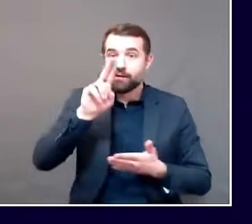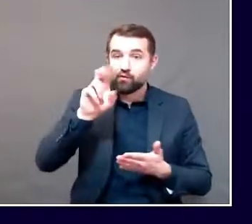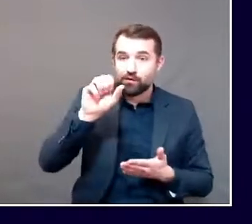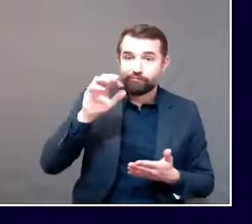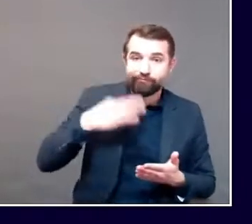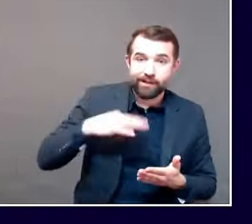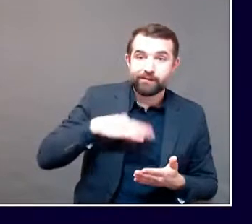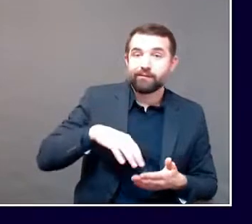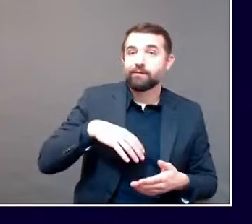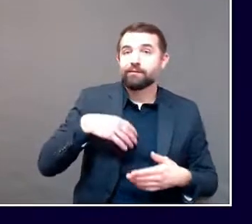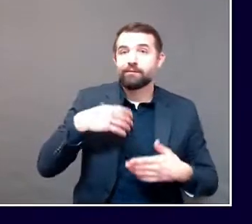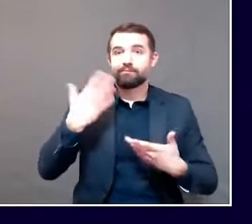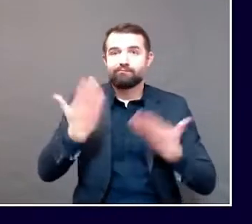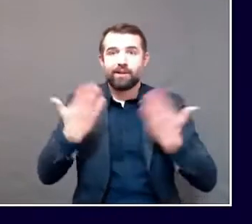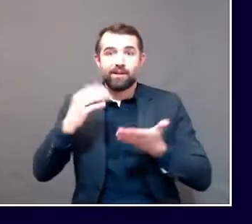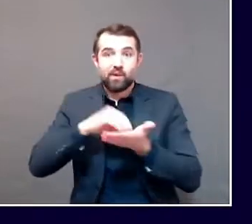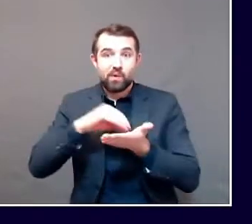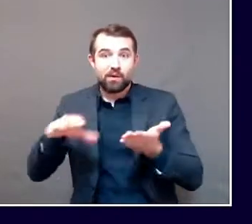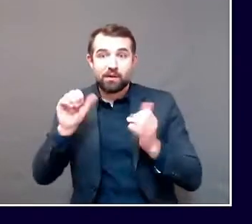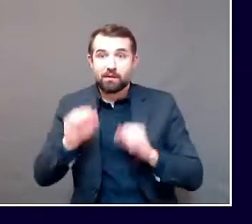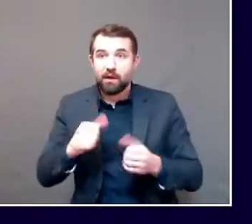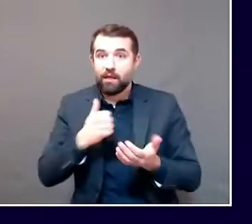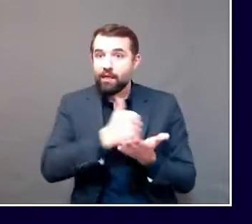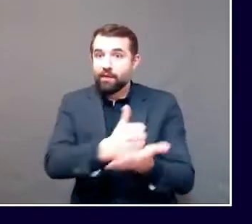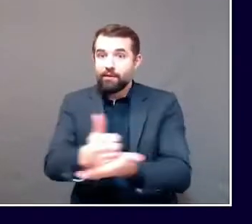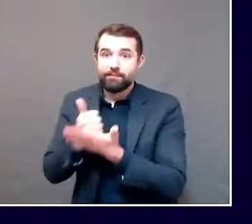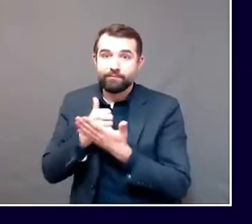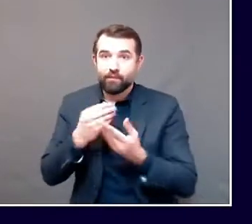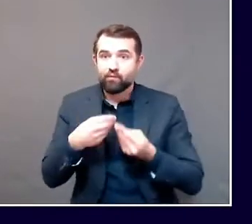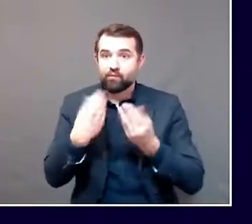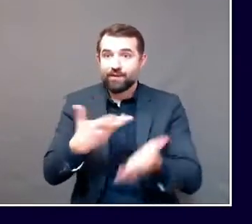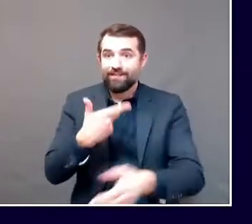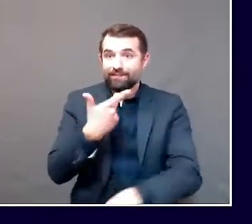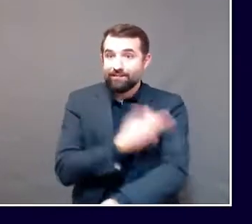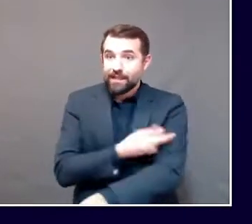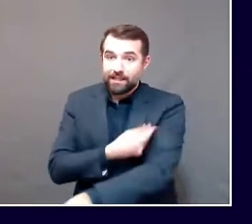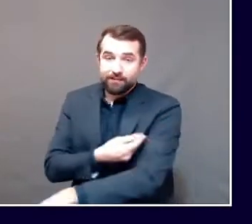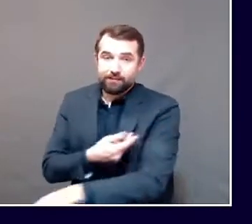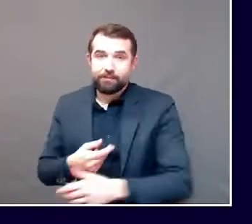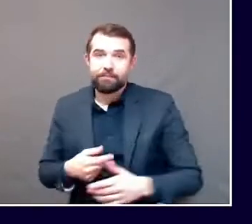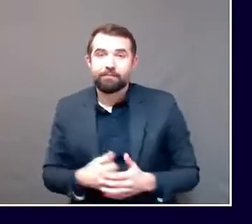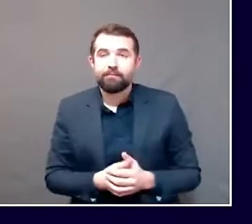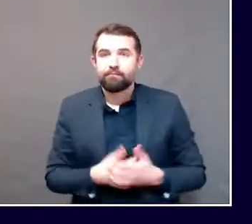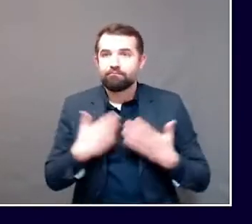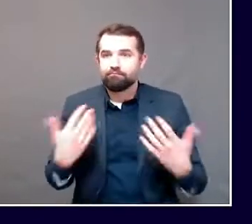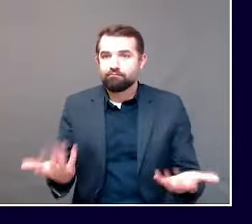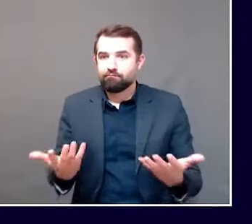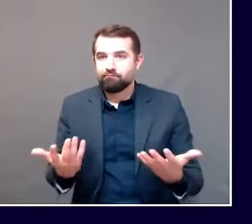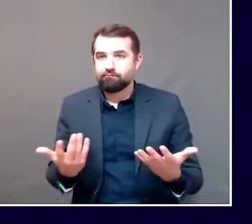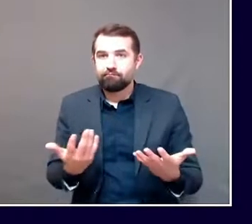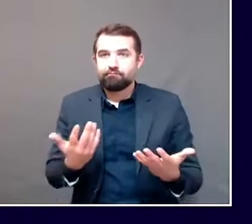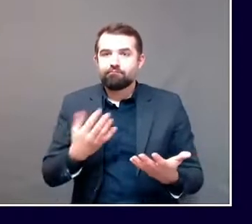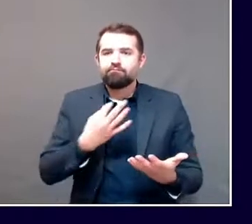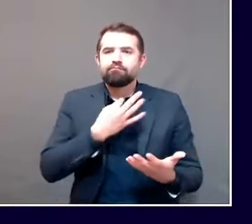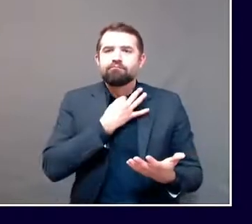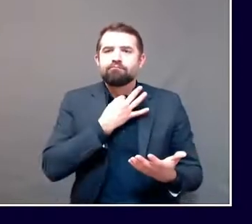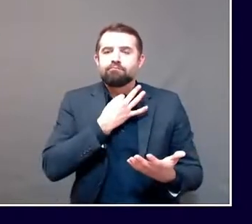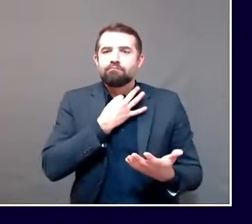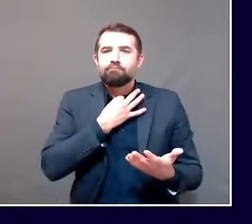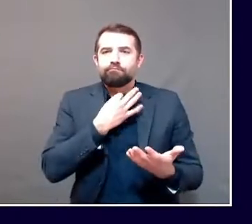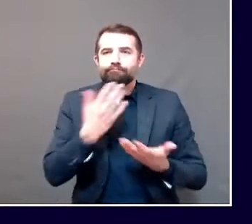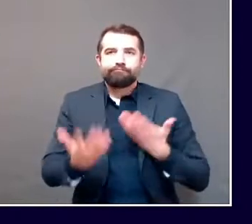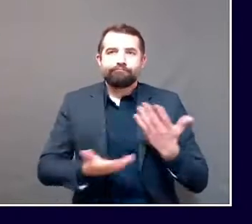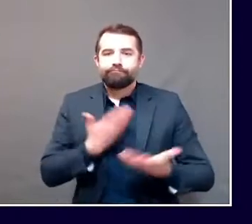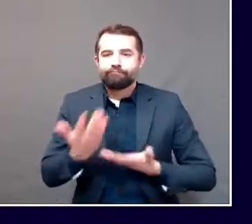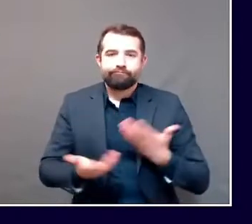of help with that. And how would you rate how the vaccination